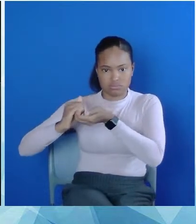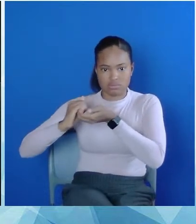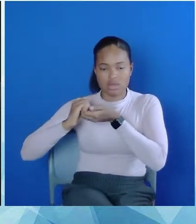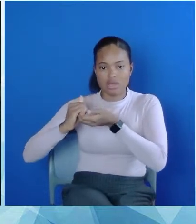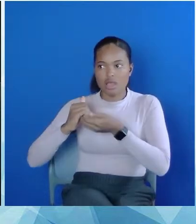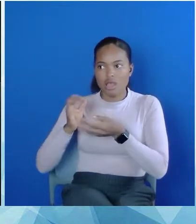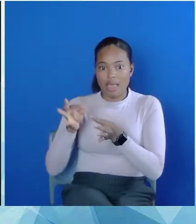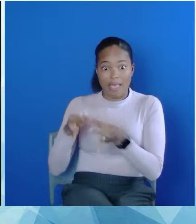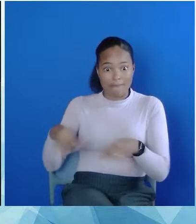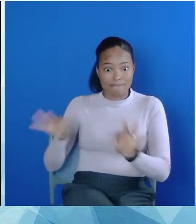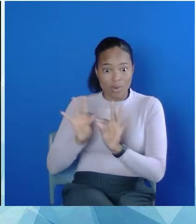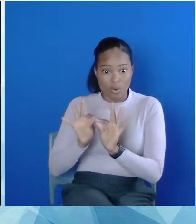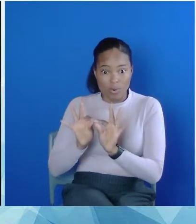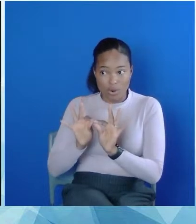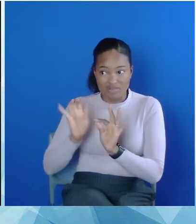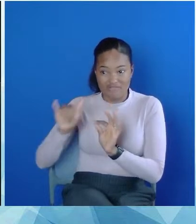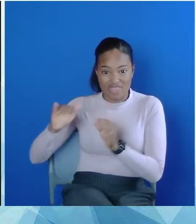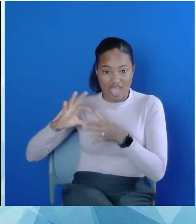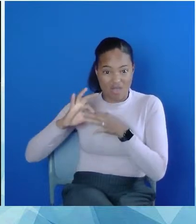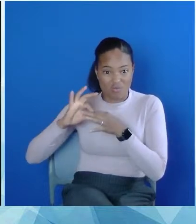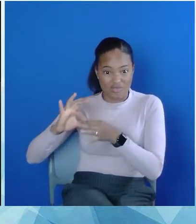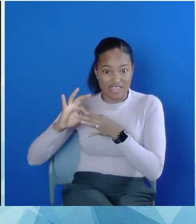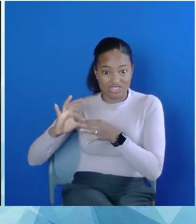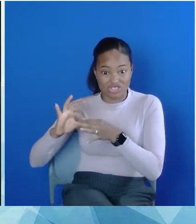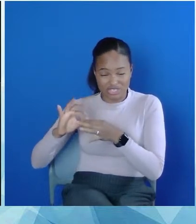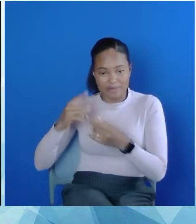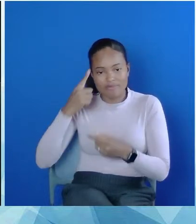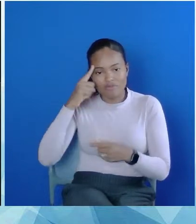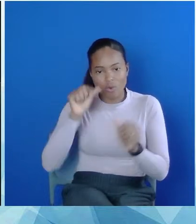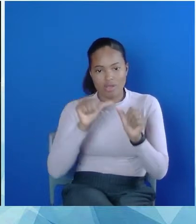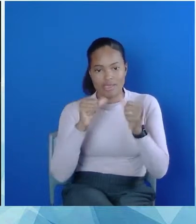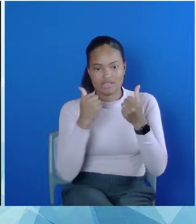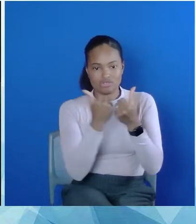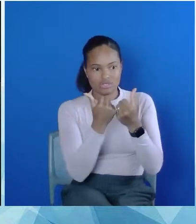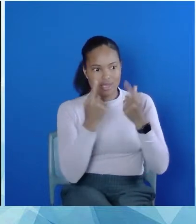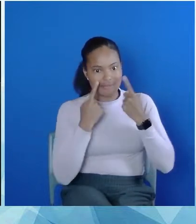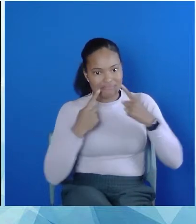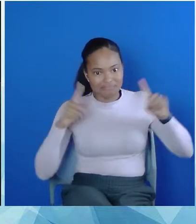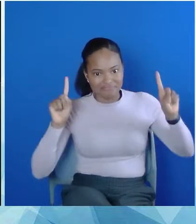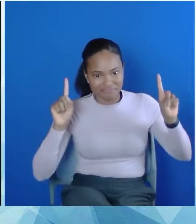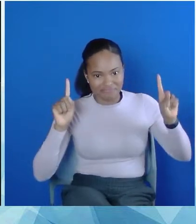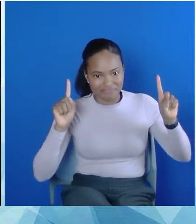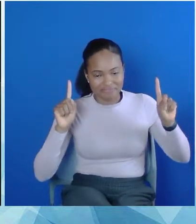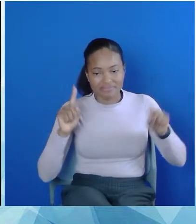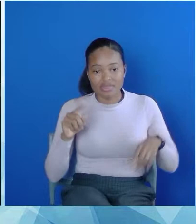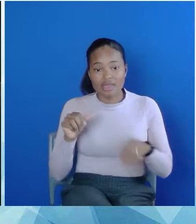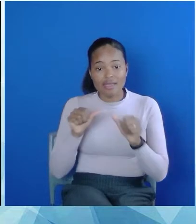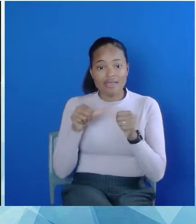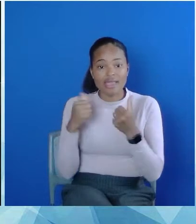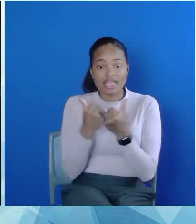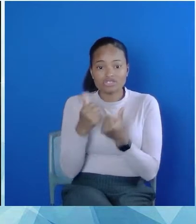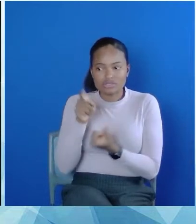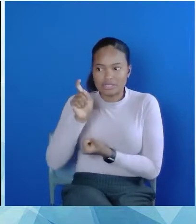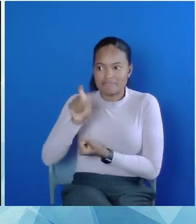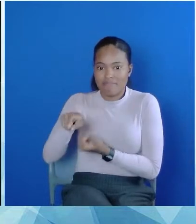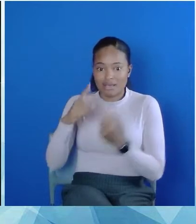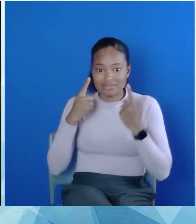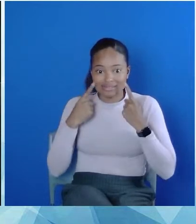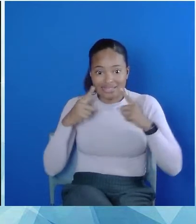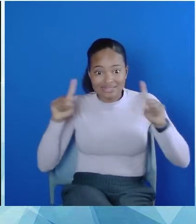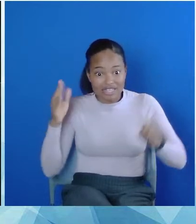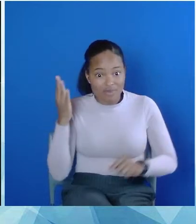for that to happen in order for the agency to be successful. And the agency must be successful for our students to